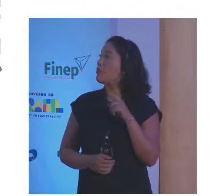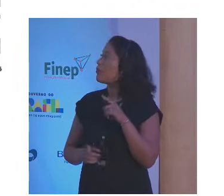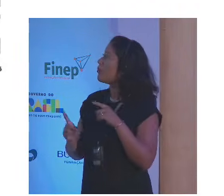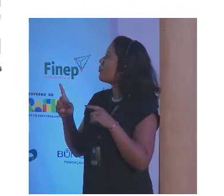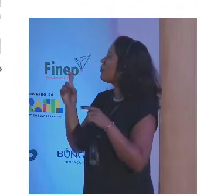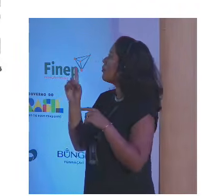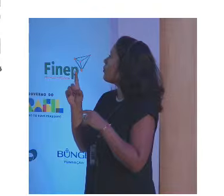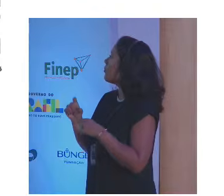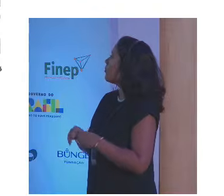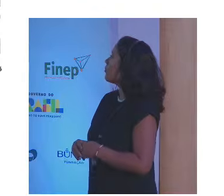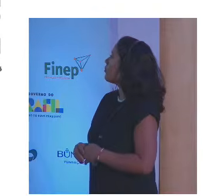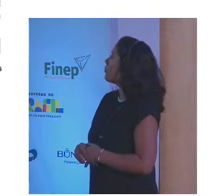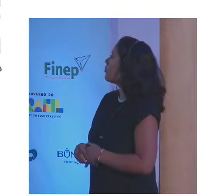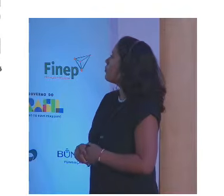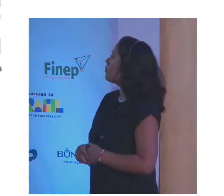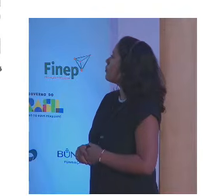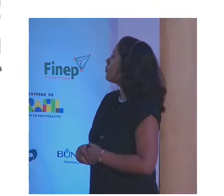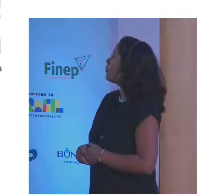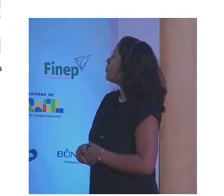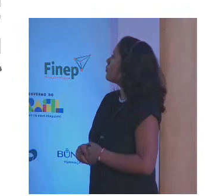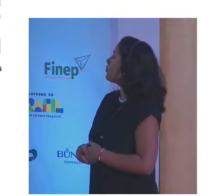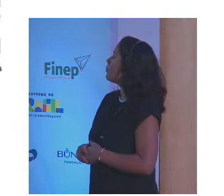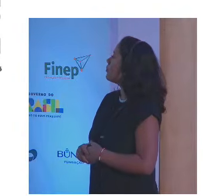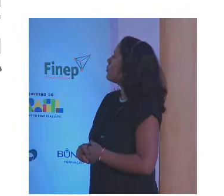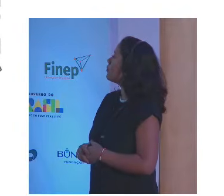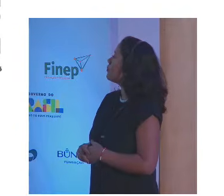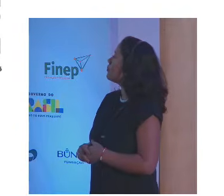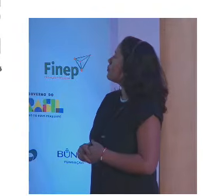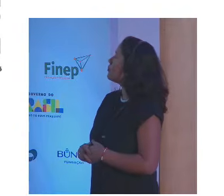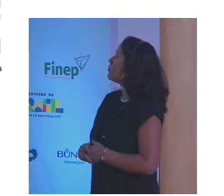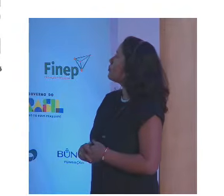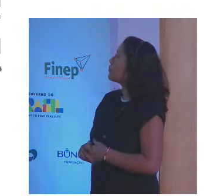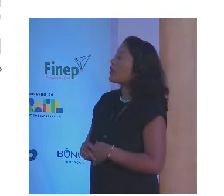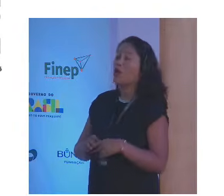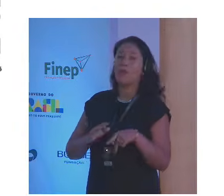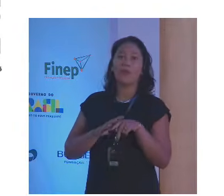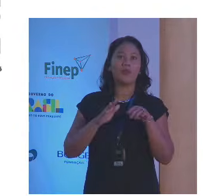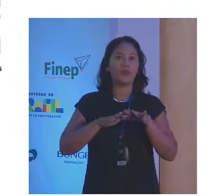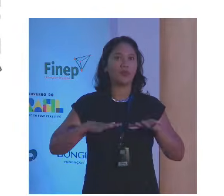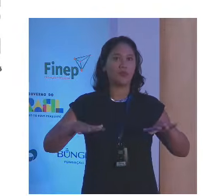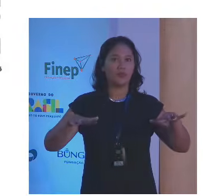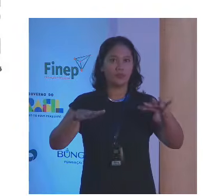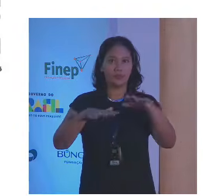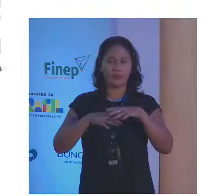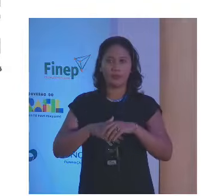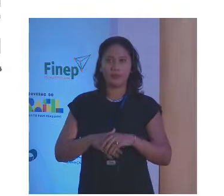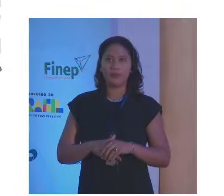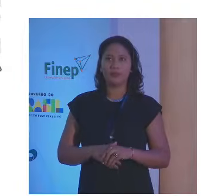carbon dioxide on the Earth's surface, as mostly